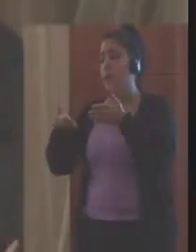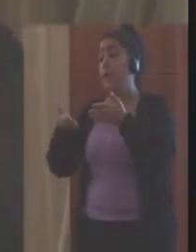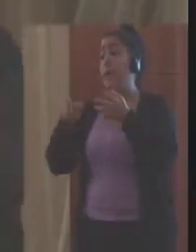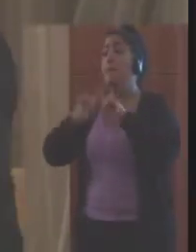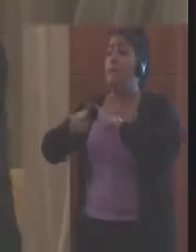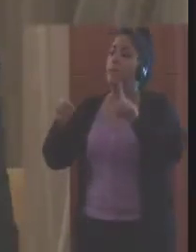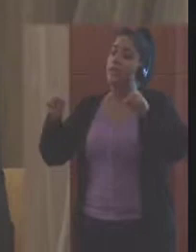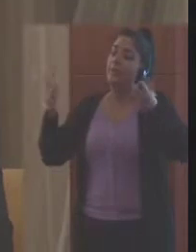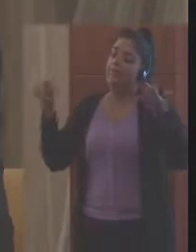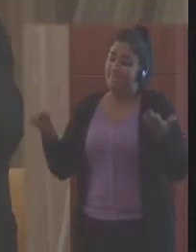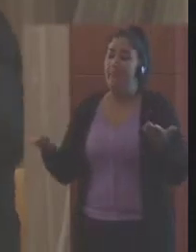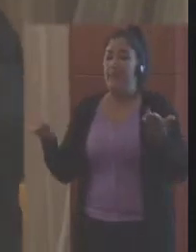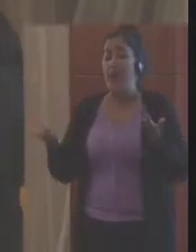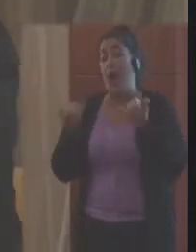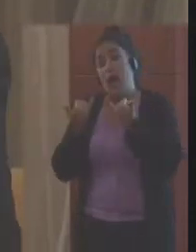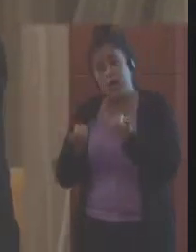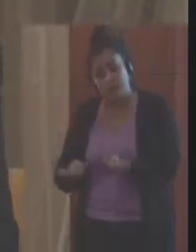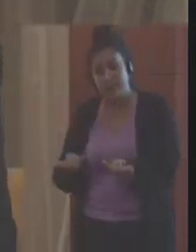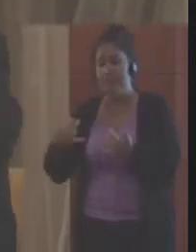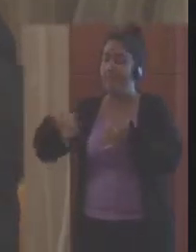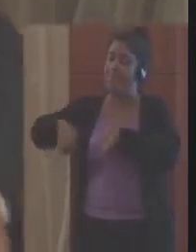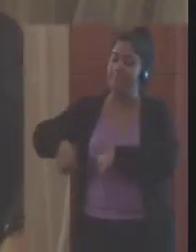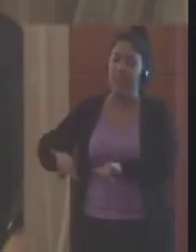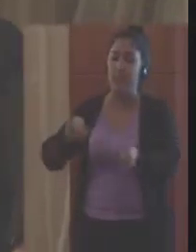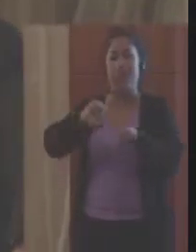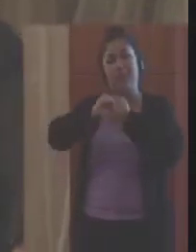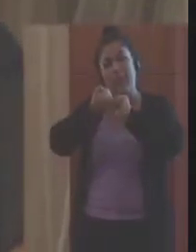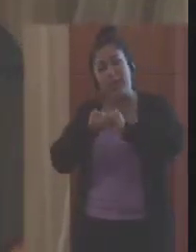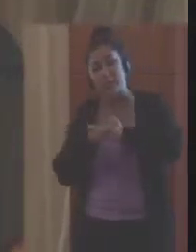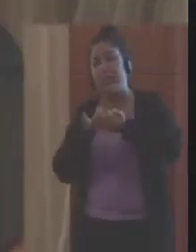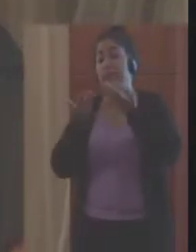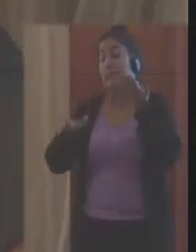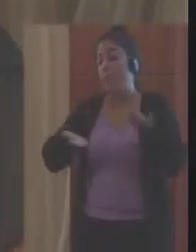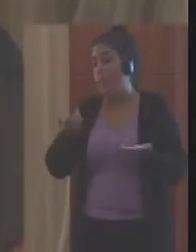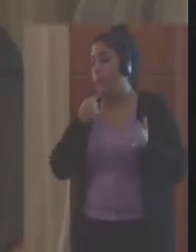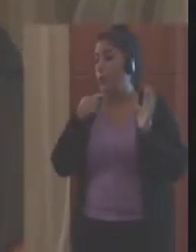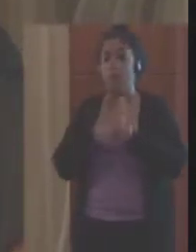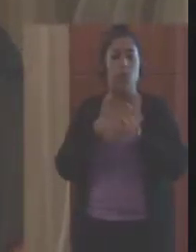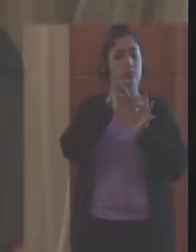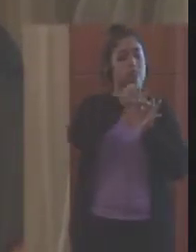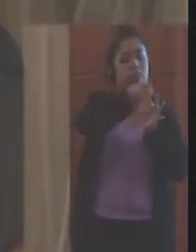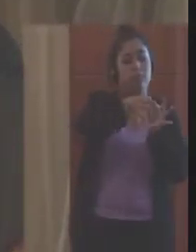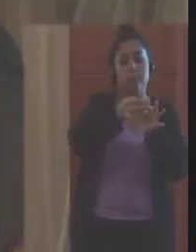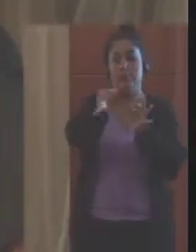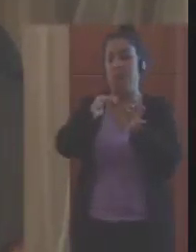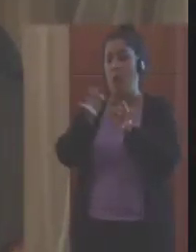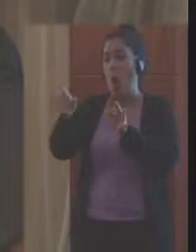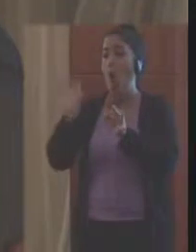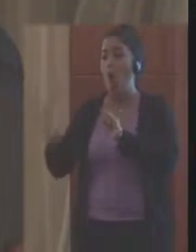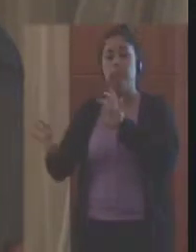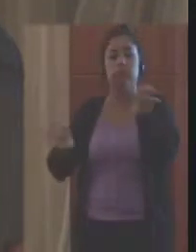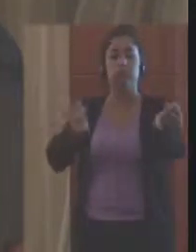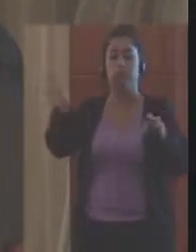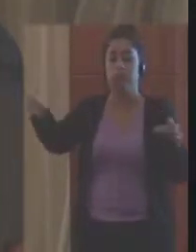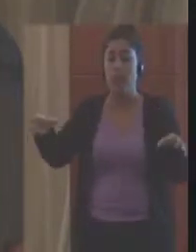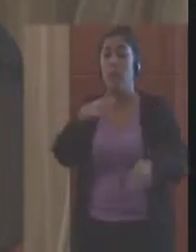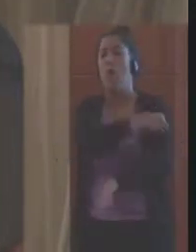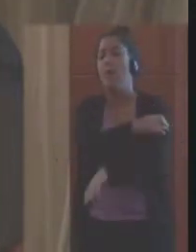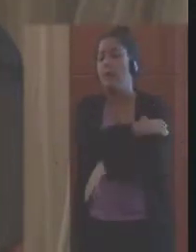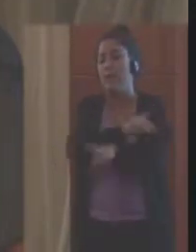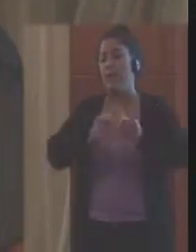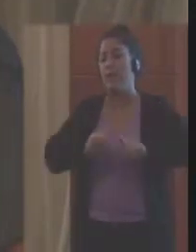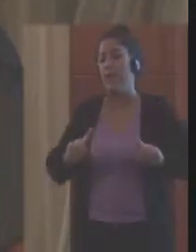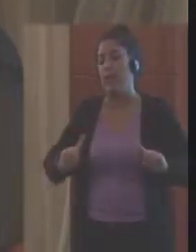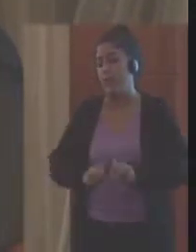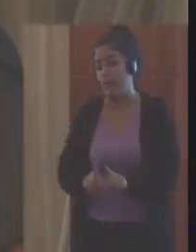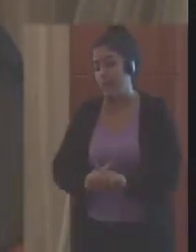tenemos at the parish level, dificultades en Jamaica is divided responder. into A nivel parishes. Each parish has a parroquial, disaster cada preparedness parroquia committee tiene un comité is chaired de concientización by